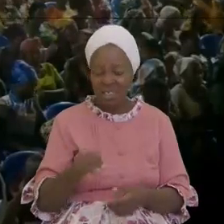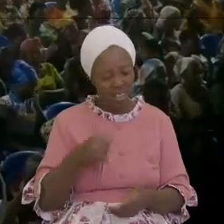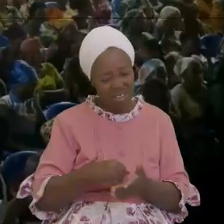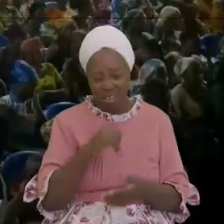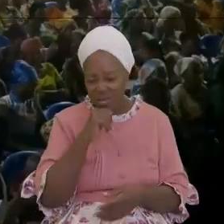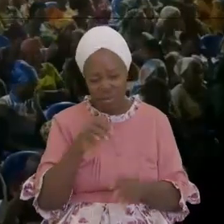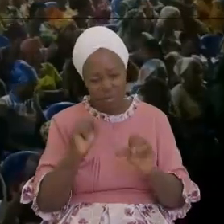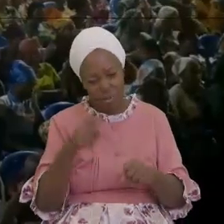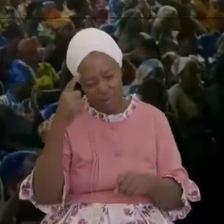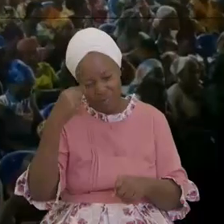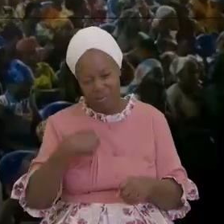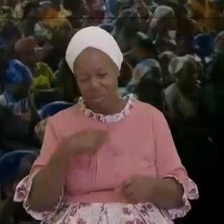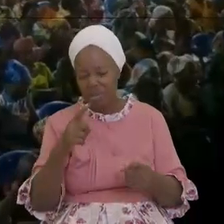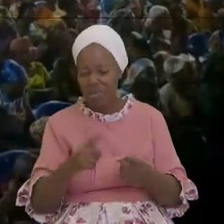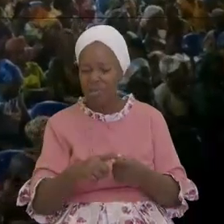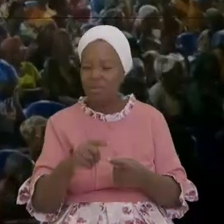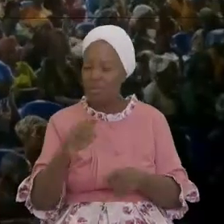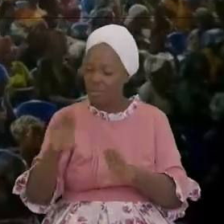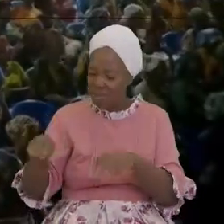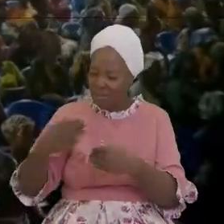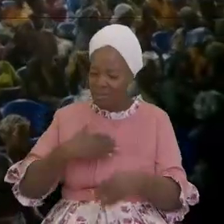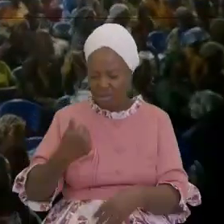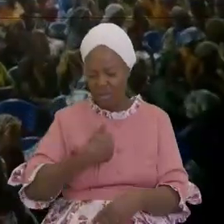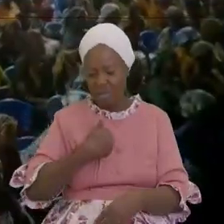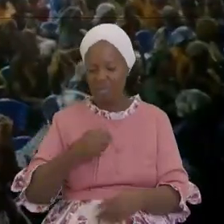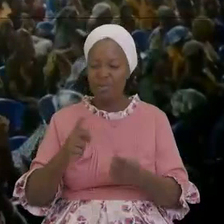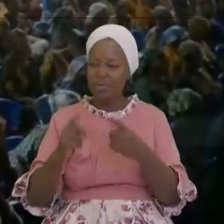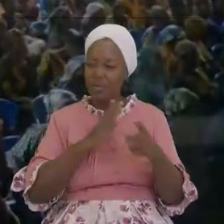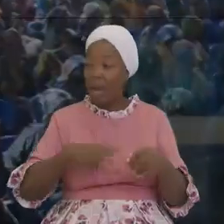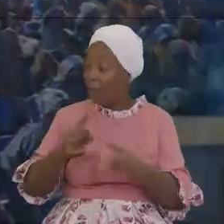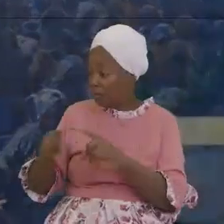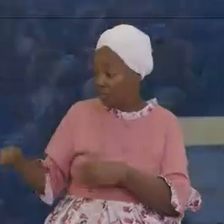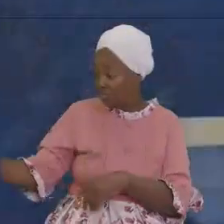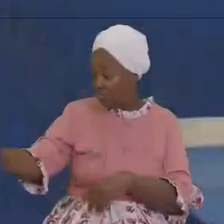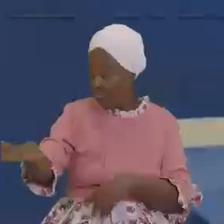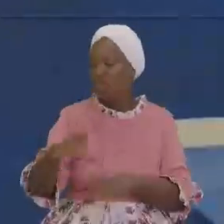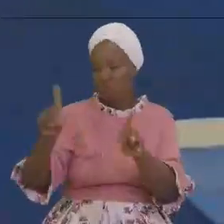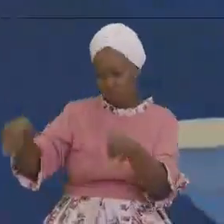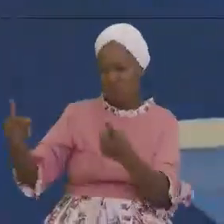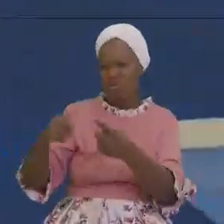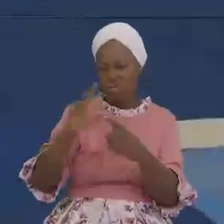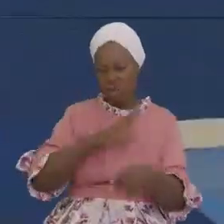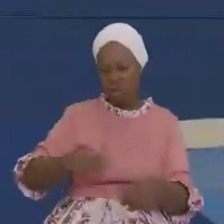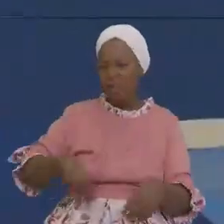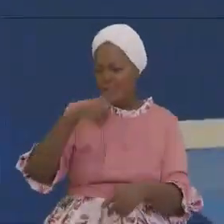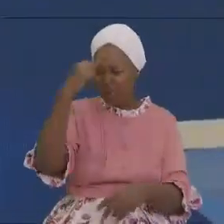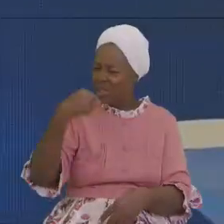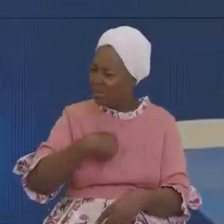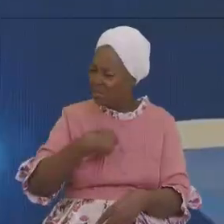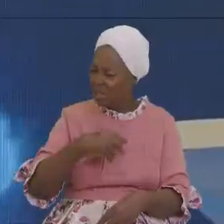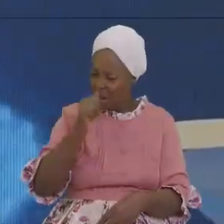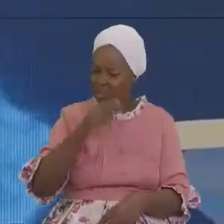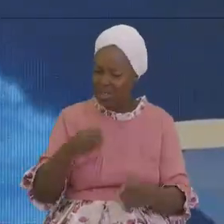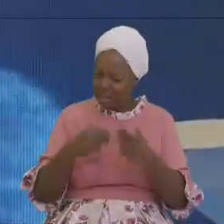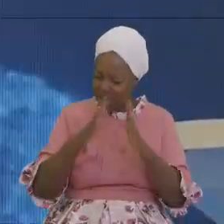The little ones can go. But I am the head, I'm the